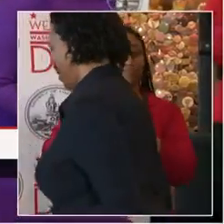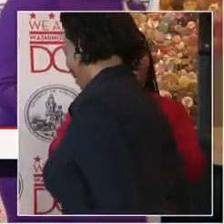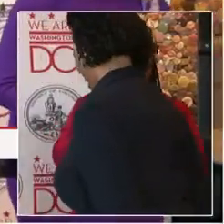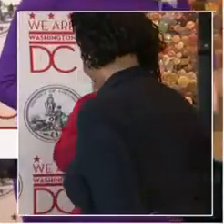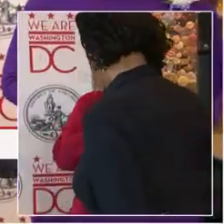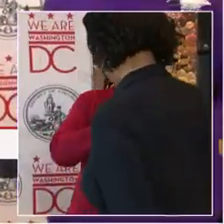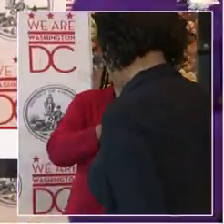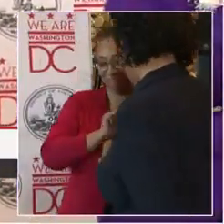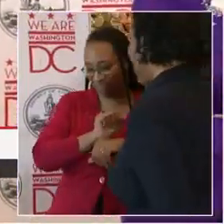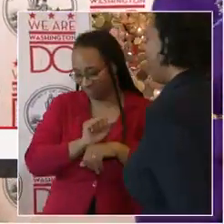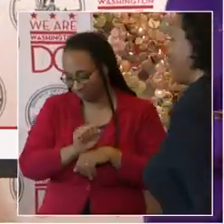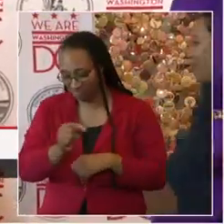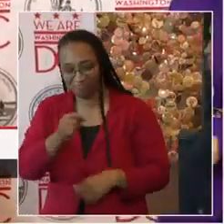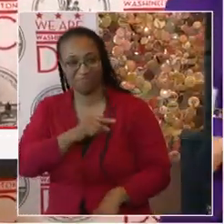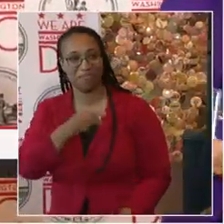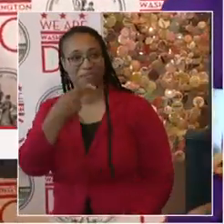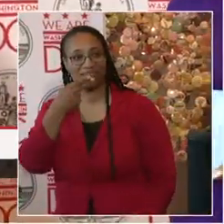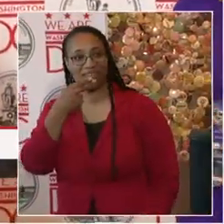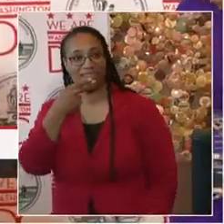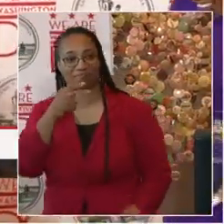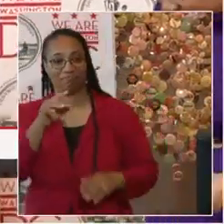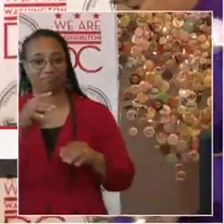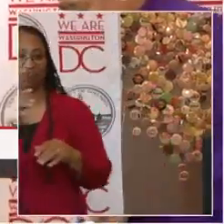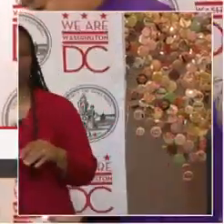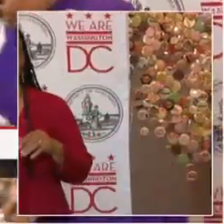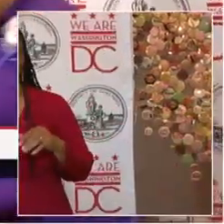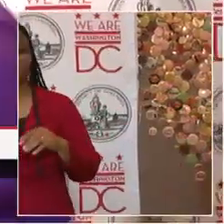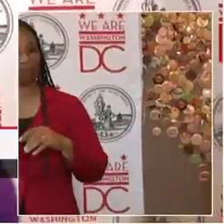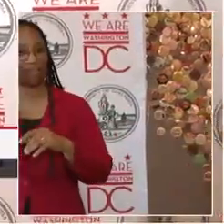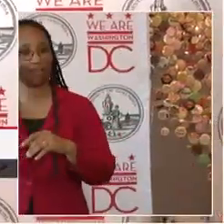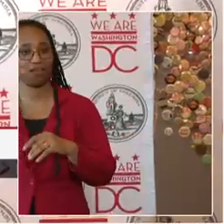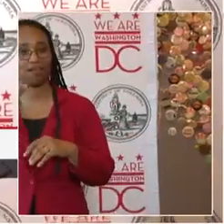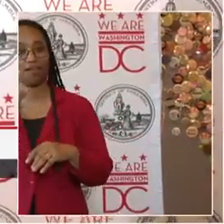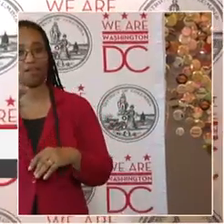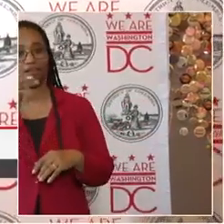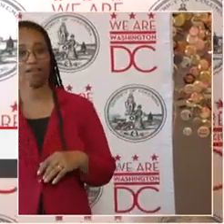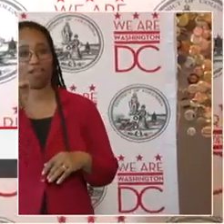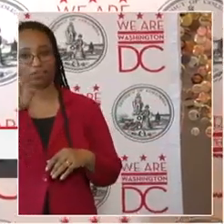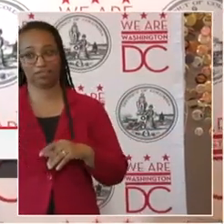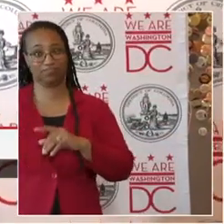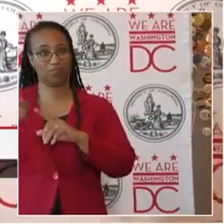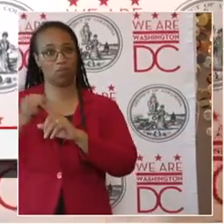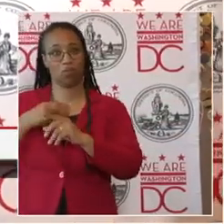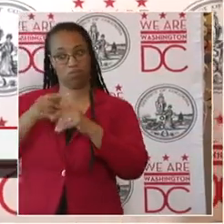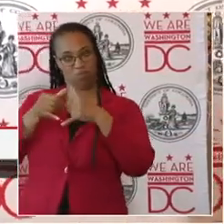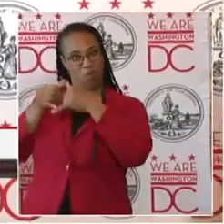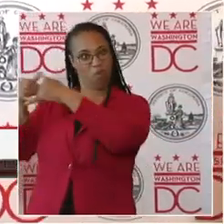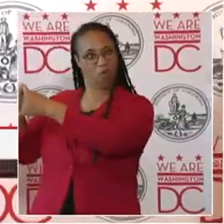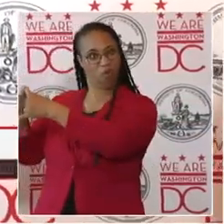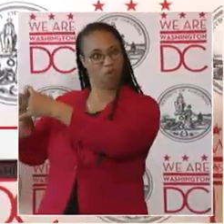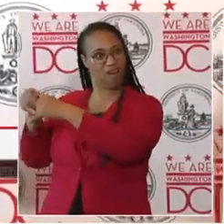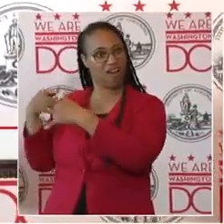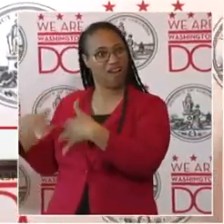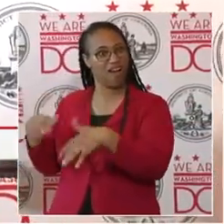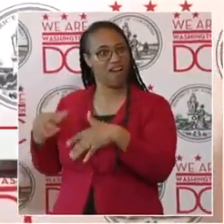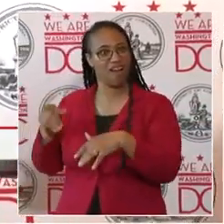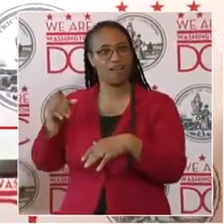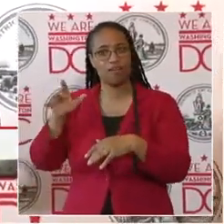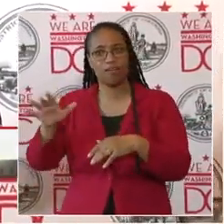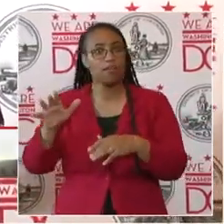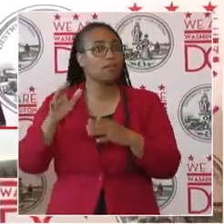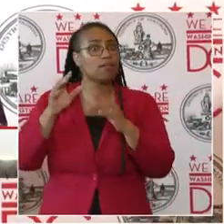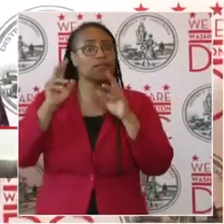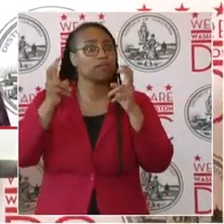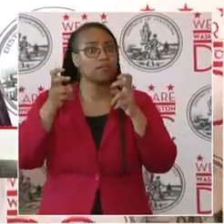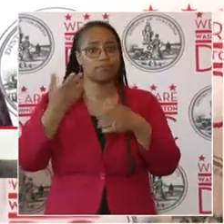Currently a D.C. resident, Simone hosts a namesake show providing essential context on the most pressing issues